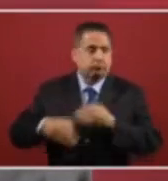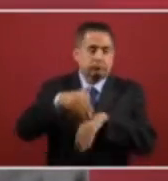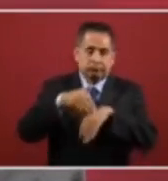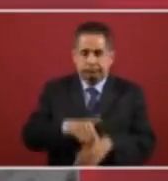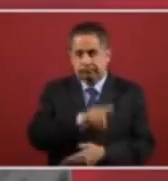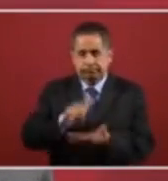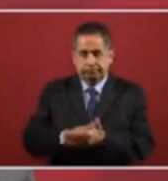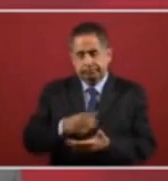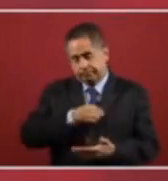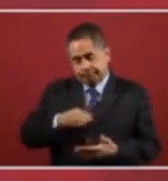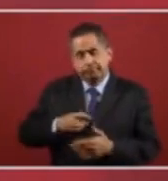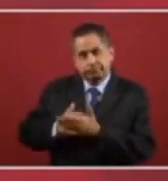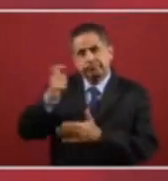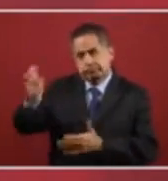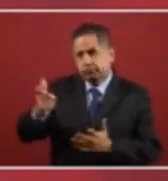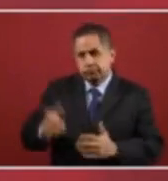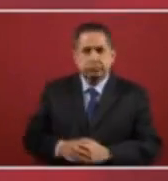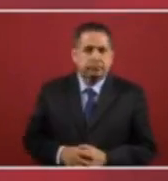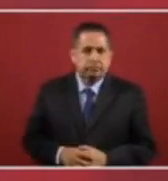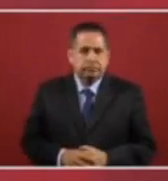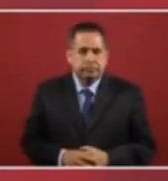and to make things,